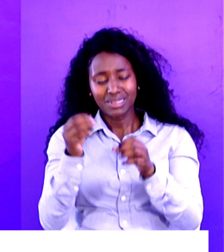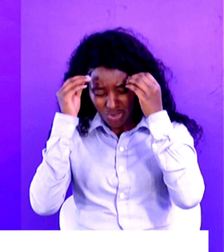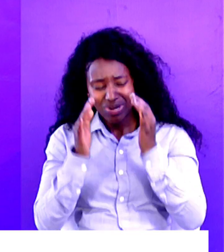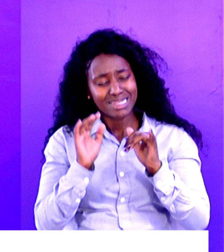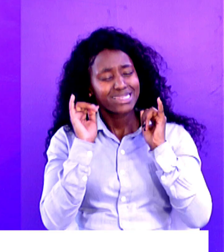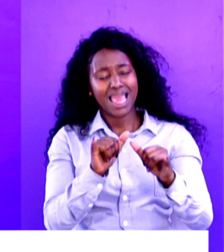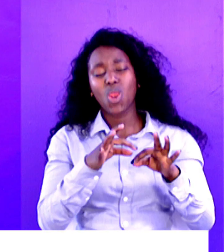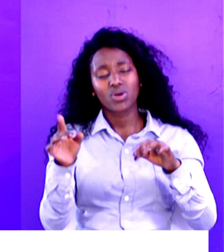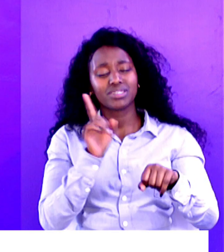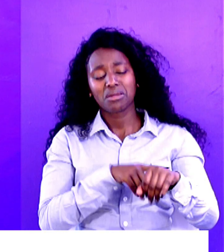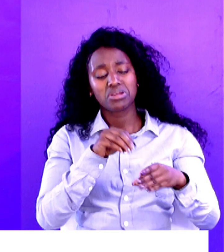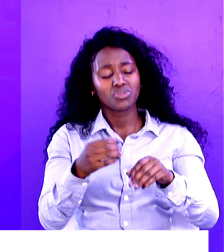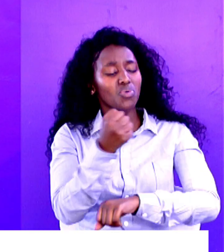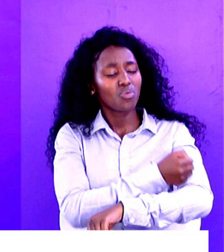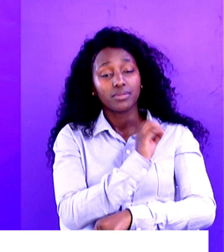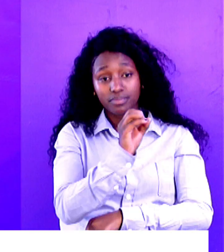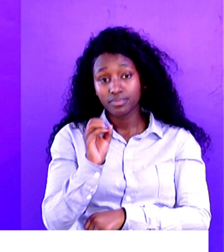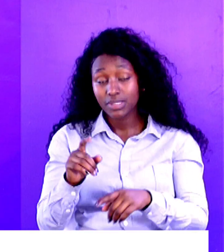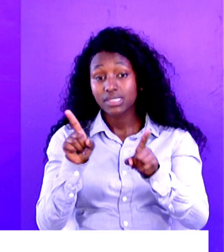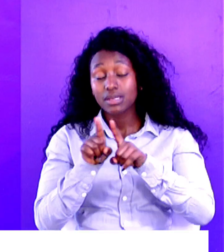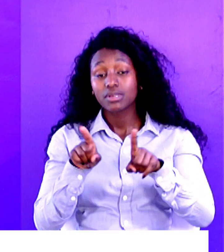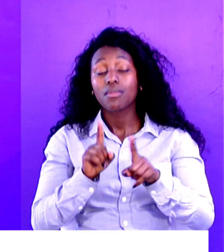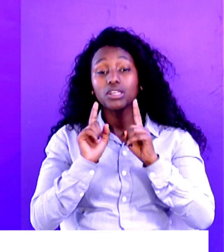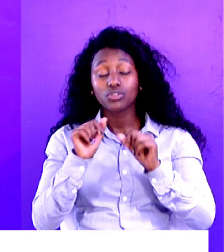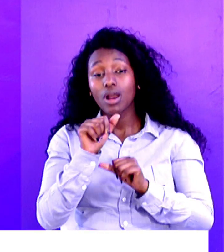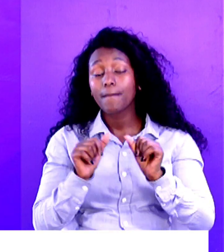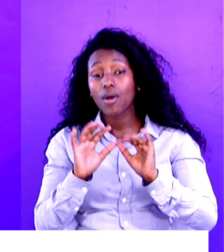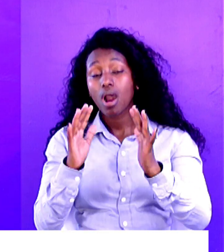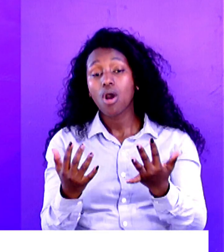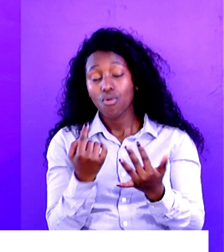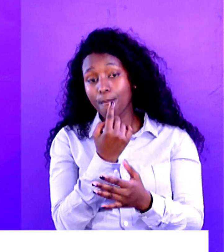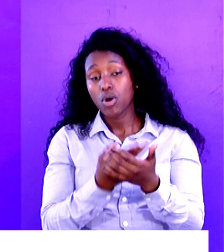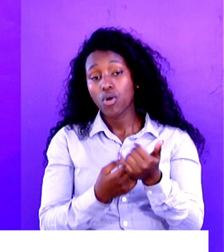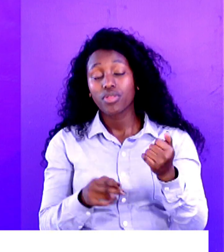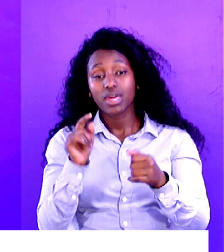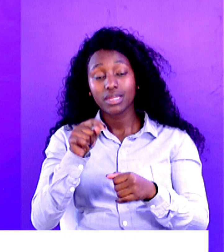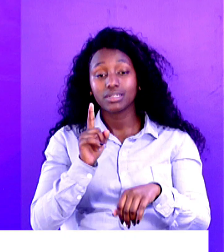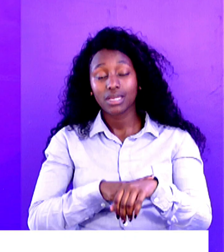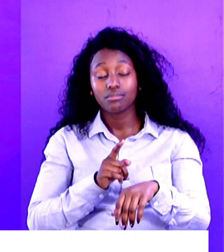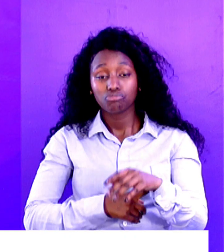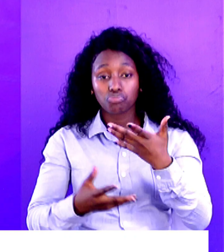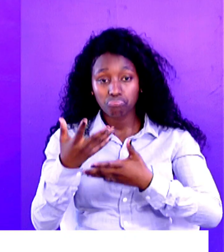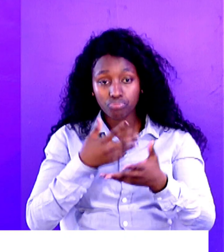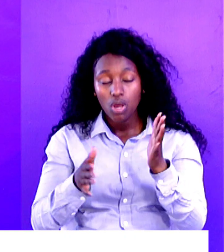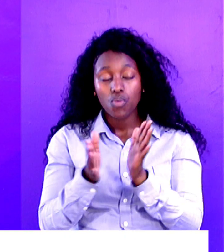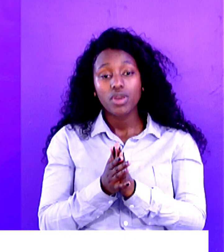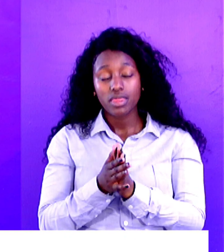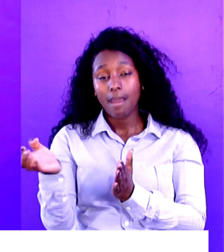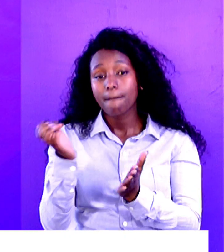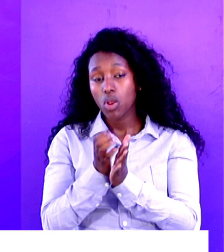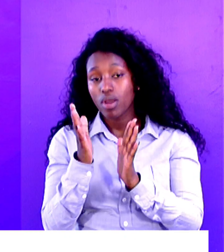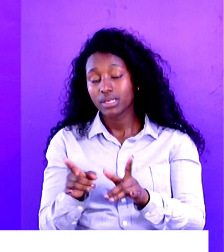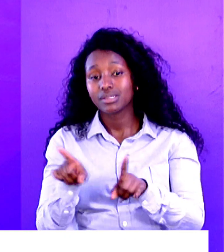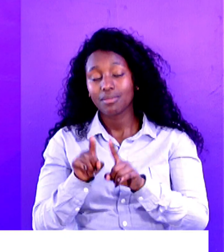necessary. He also stressed that the youth need time and opportunity to engage with potential employers and navigate